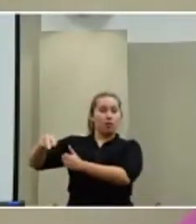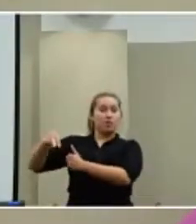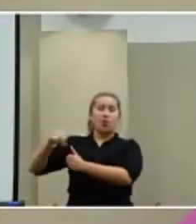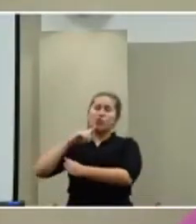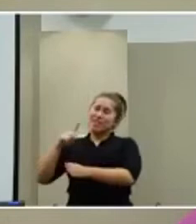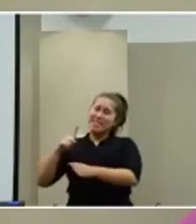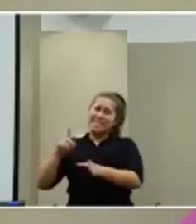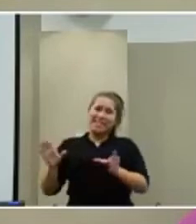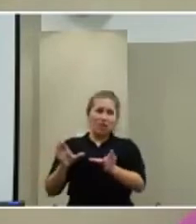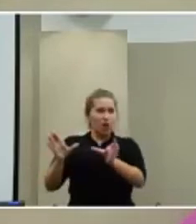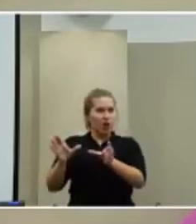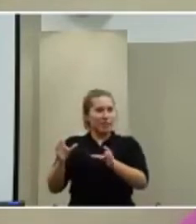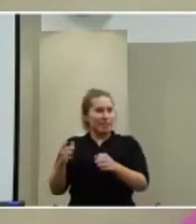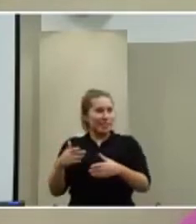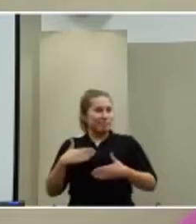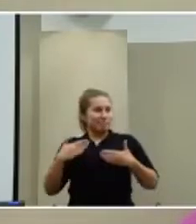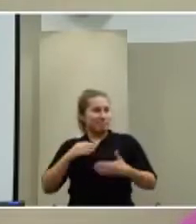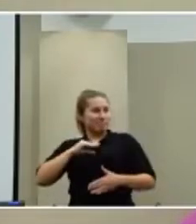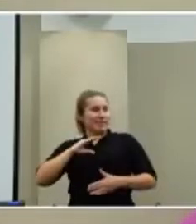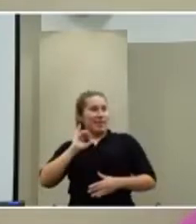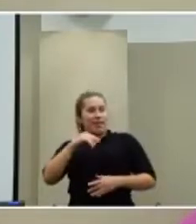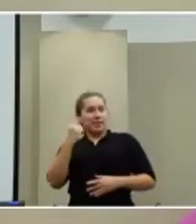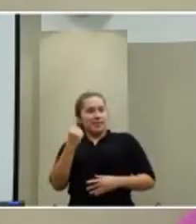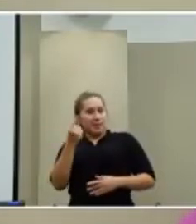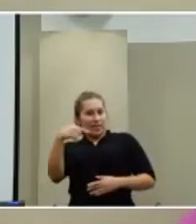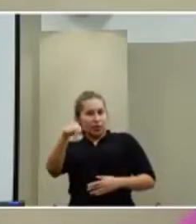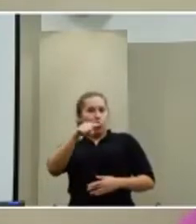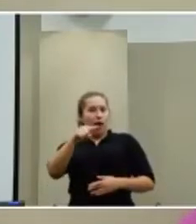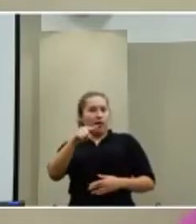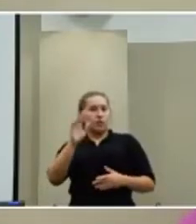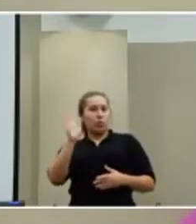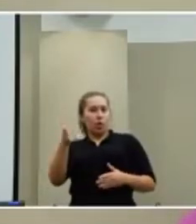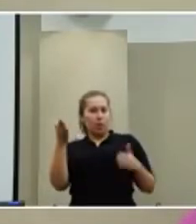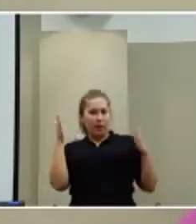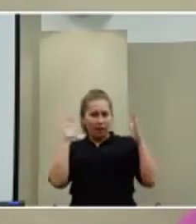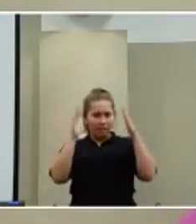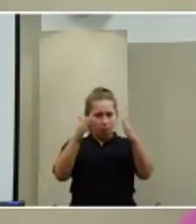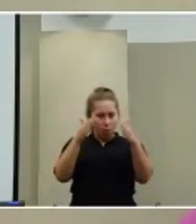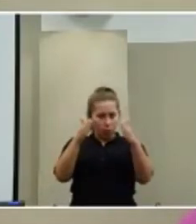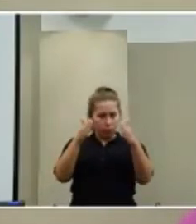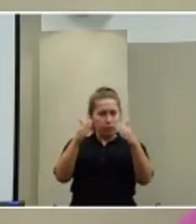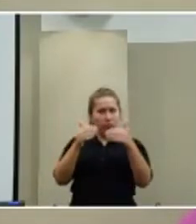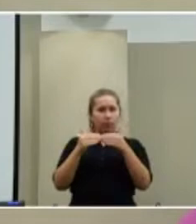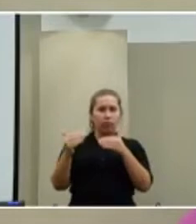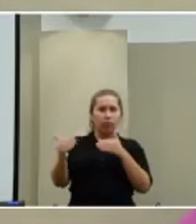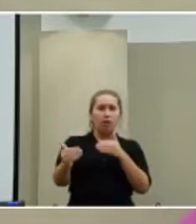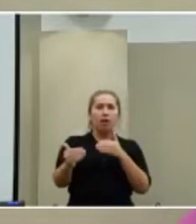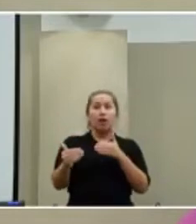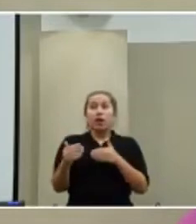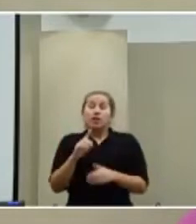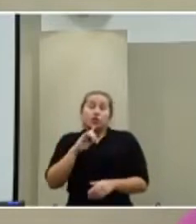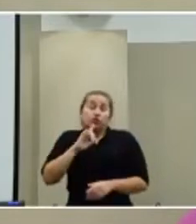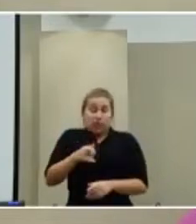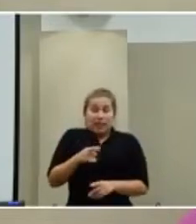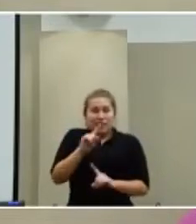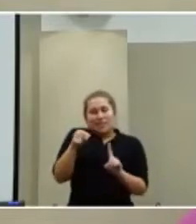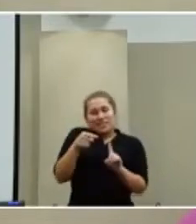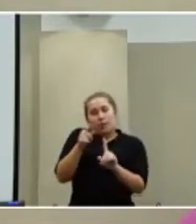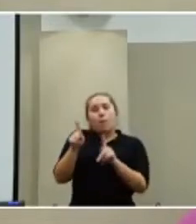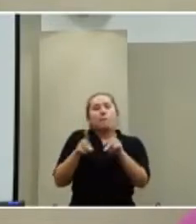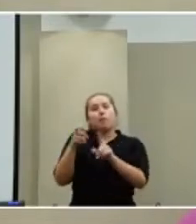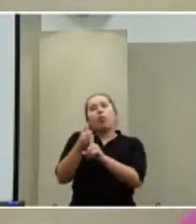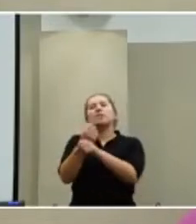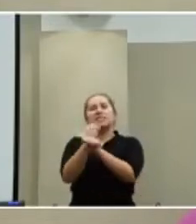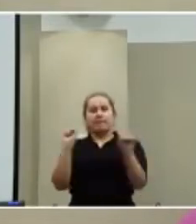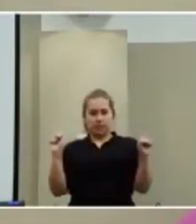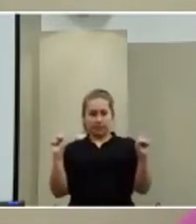encouraging that that's one of the things that you guys are going to be addressing, because really it's about people's